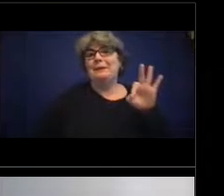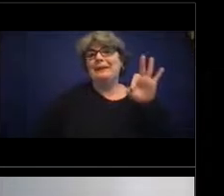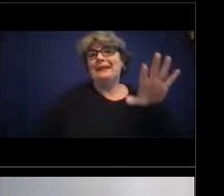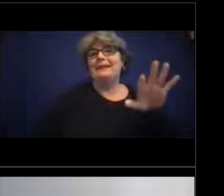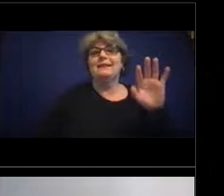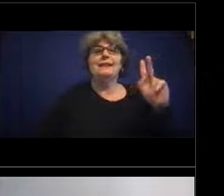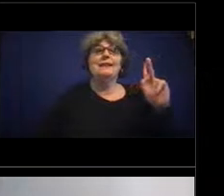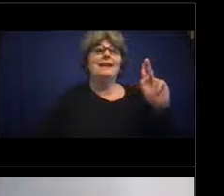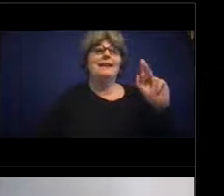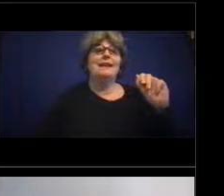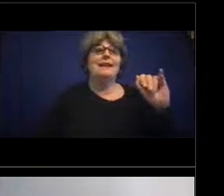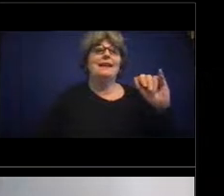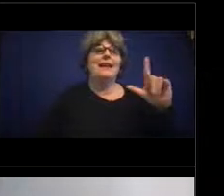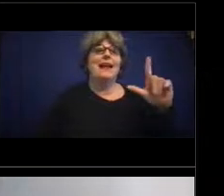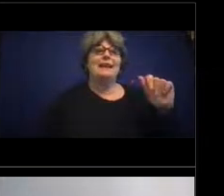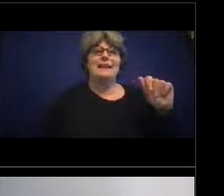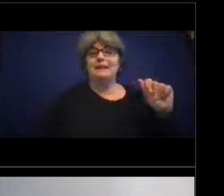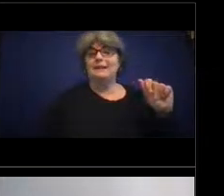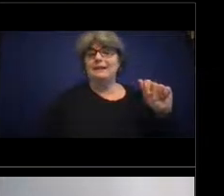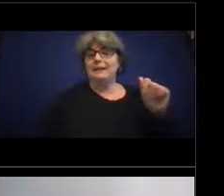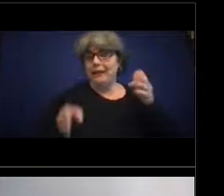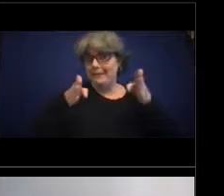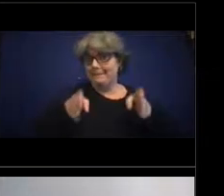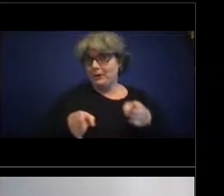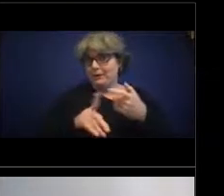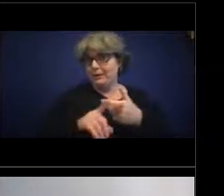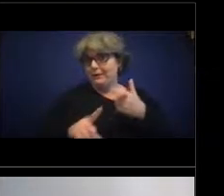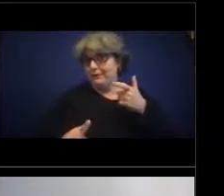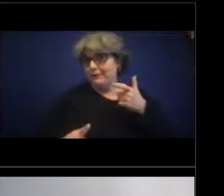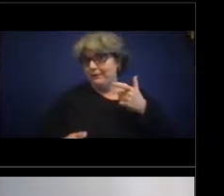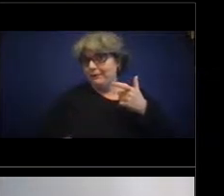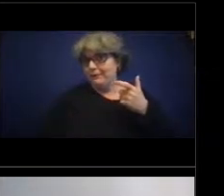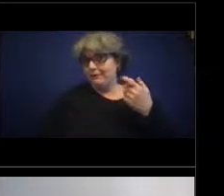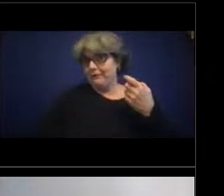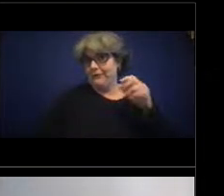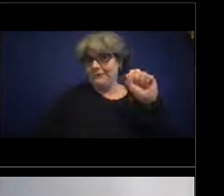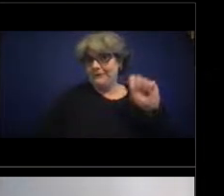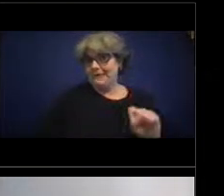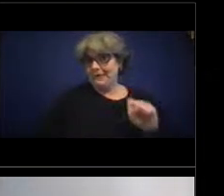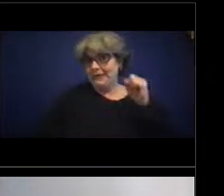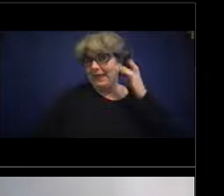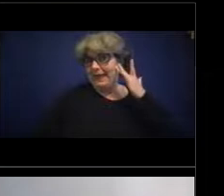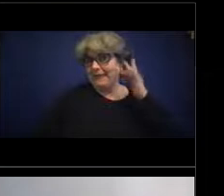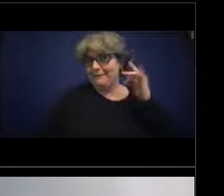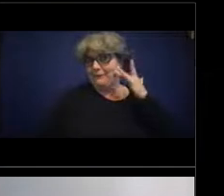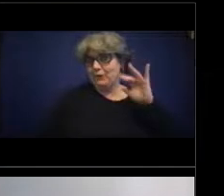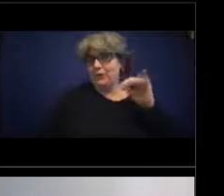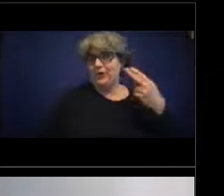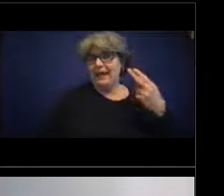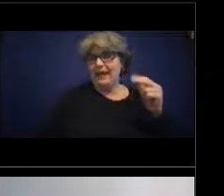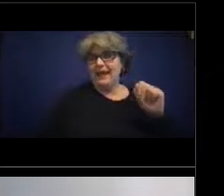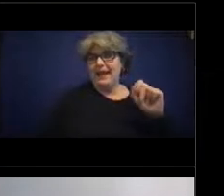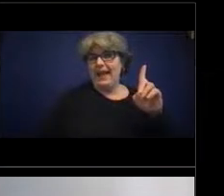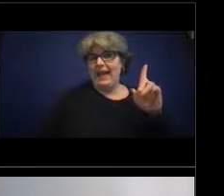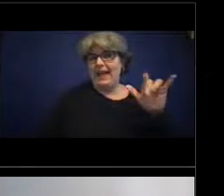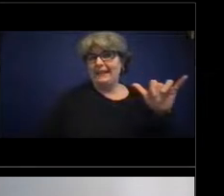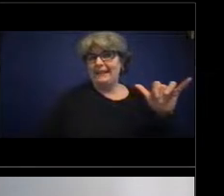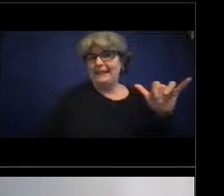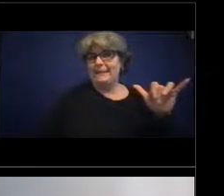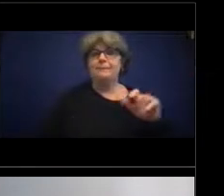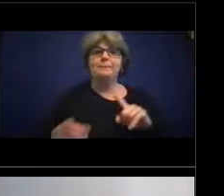Yeah, we do. We have a guess from Hadley, Southern California. Let's see. And